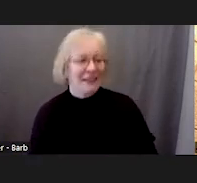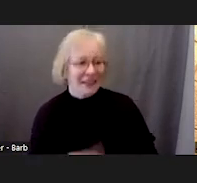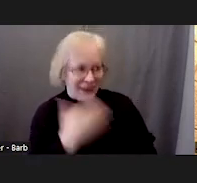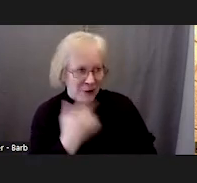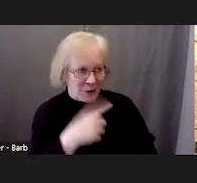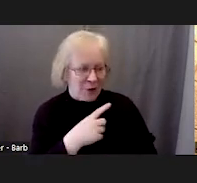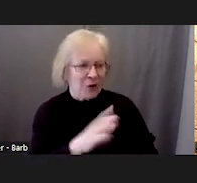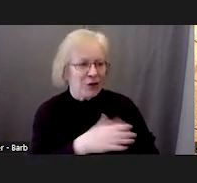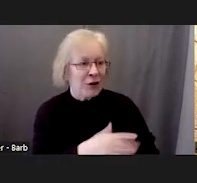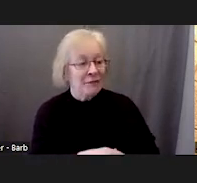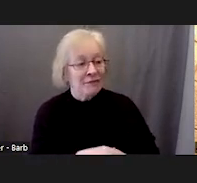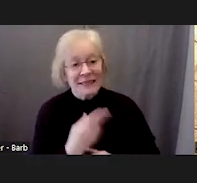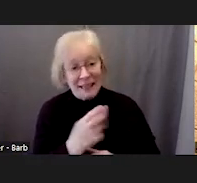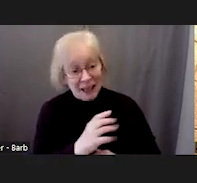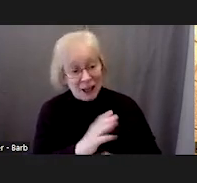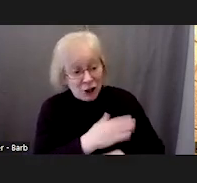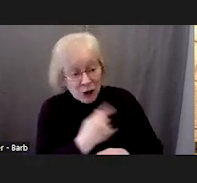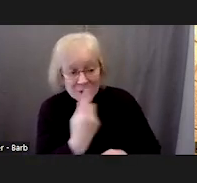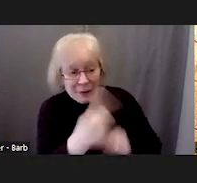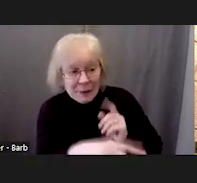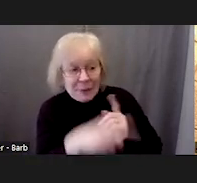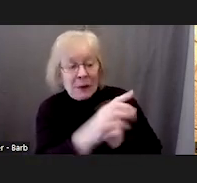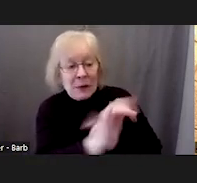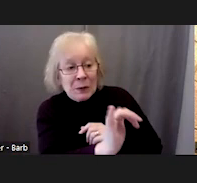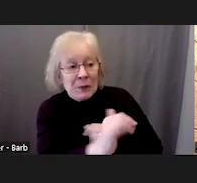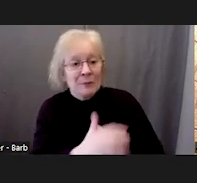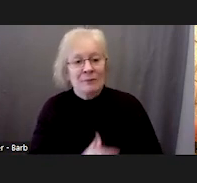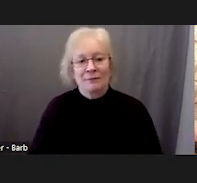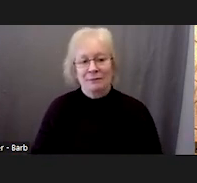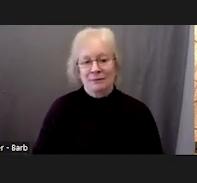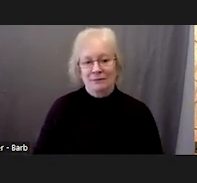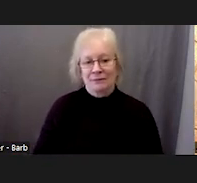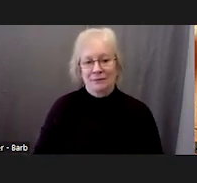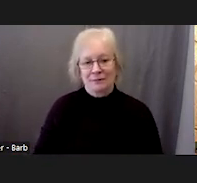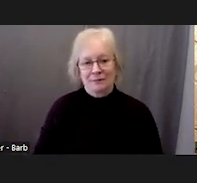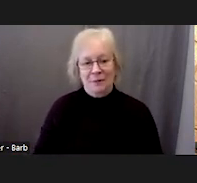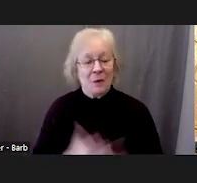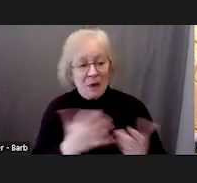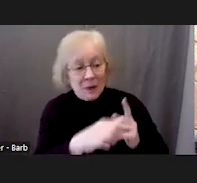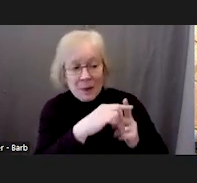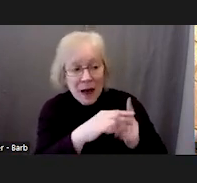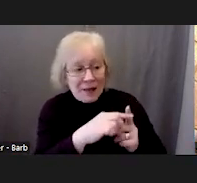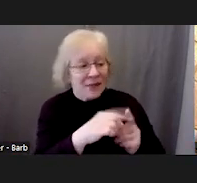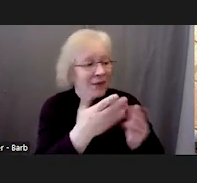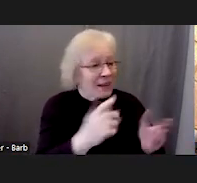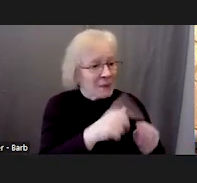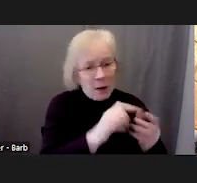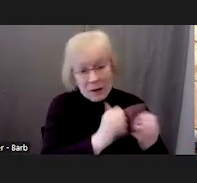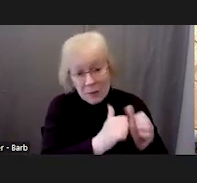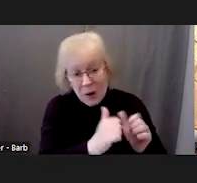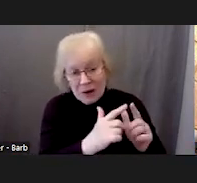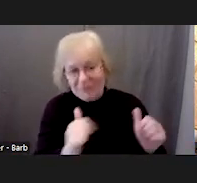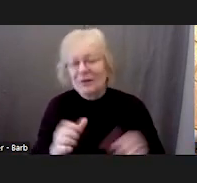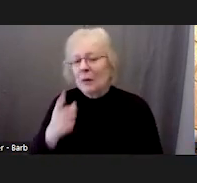up as well? Well, I think he already shared the positive things about the sports and